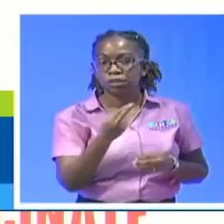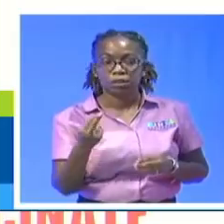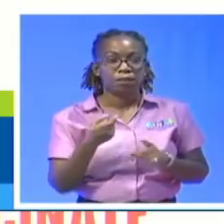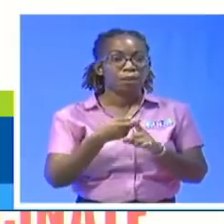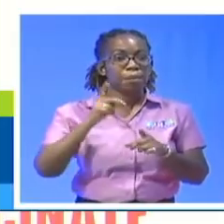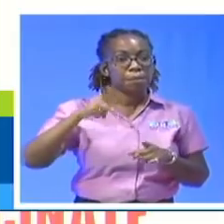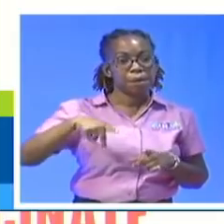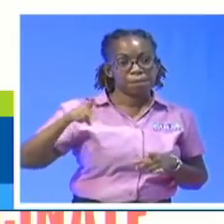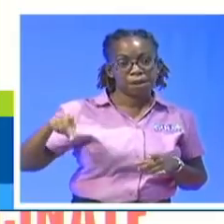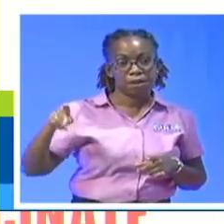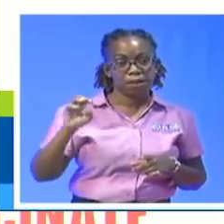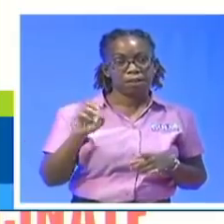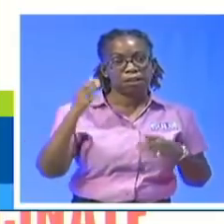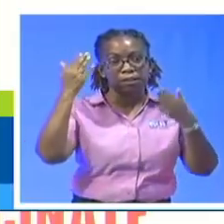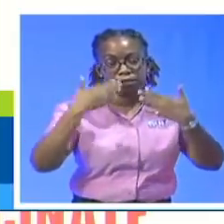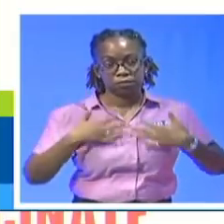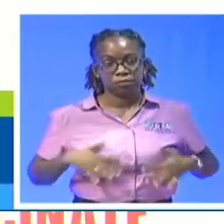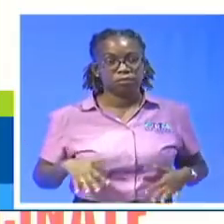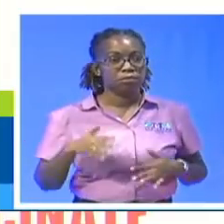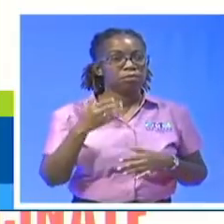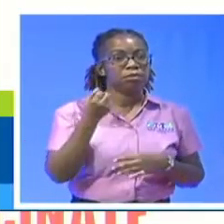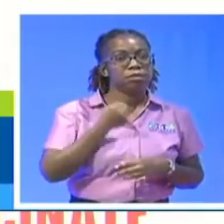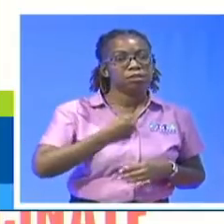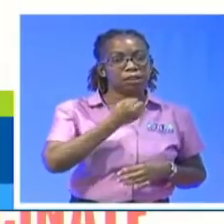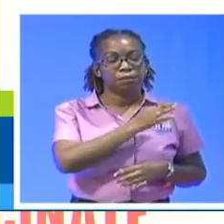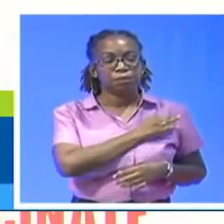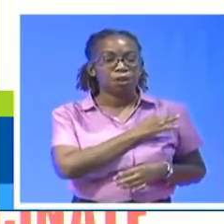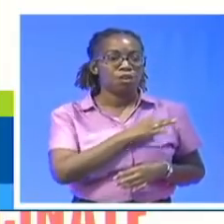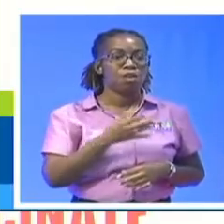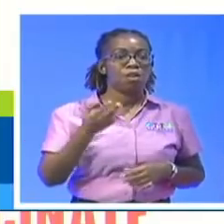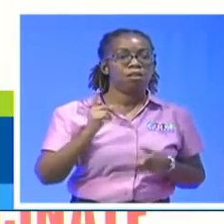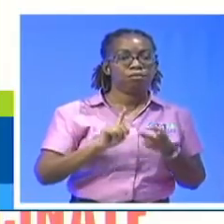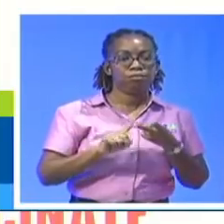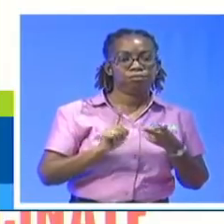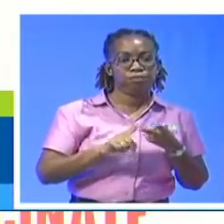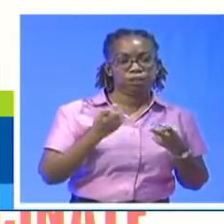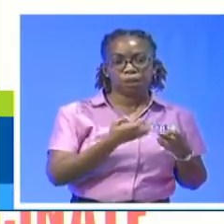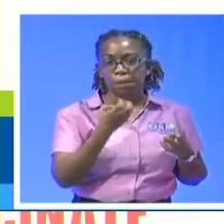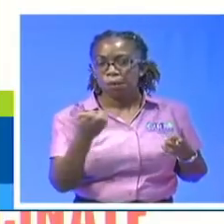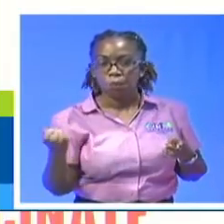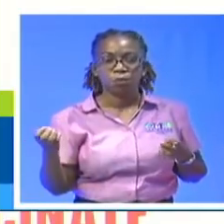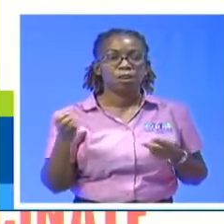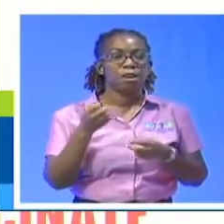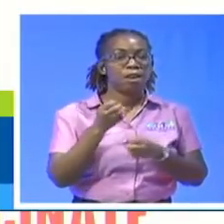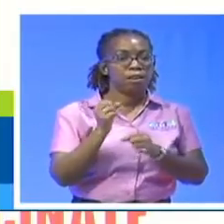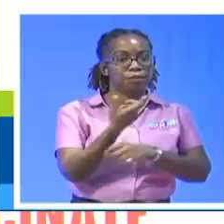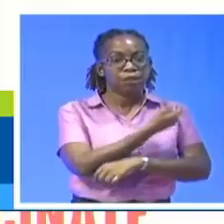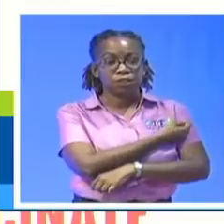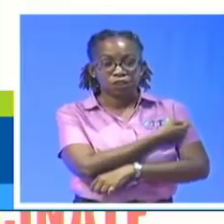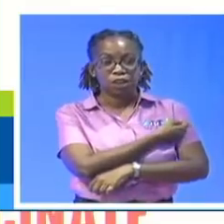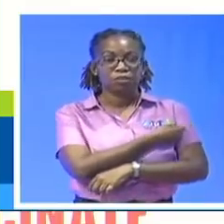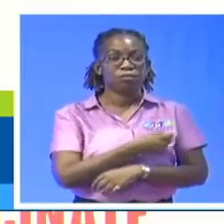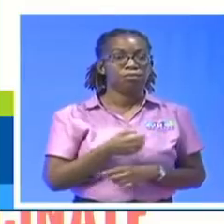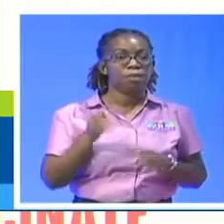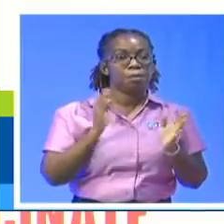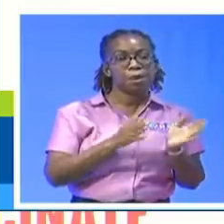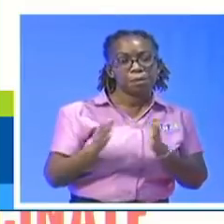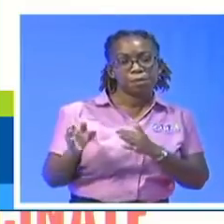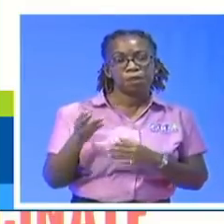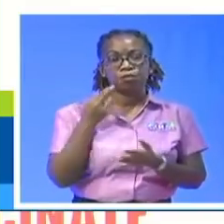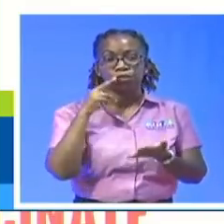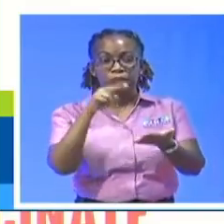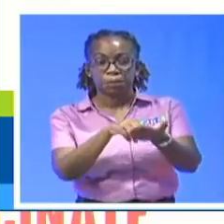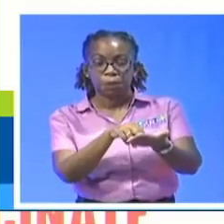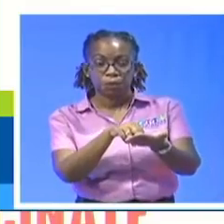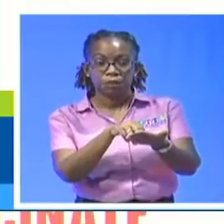pharmaceuticals, staff and equipment, advocacy and procurement of vaccines, preparing reports for both local, regional, and international